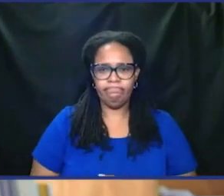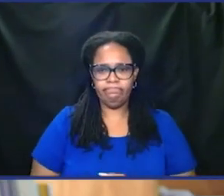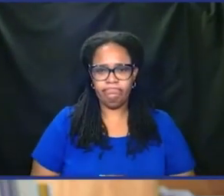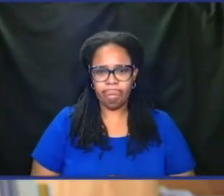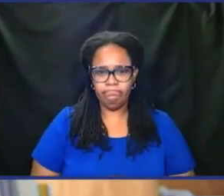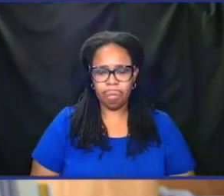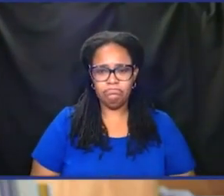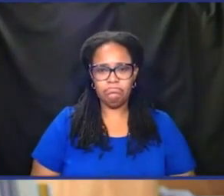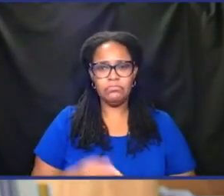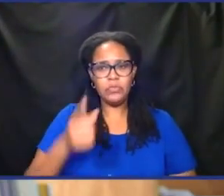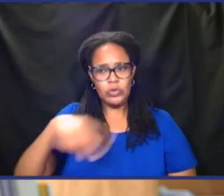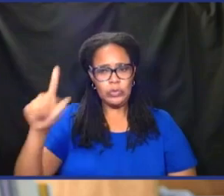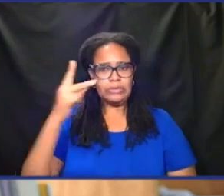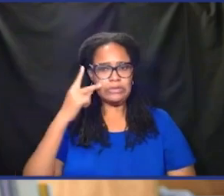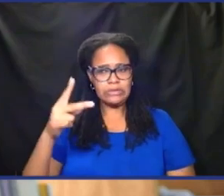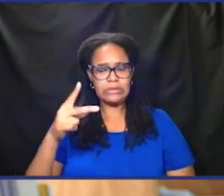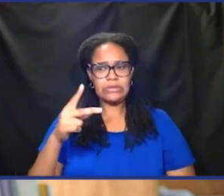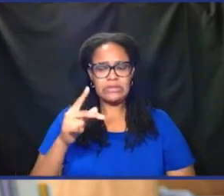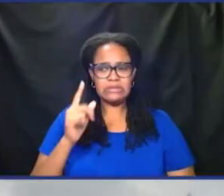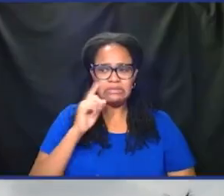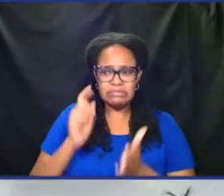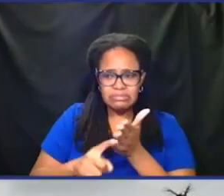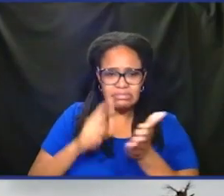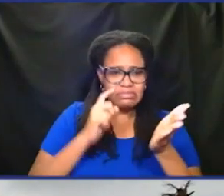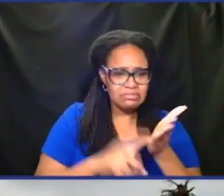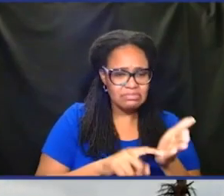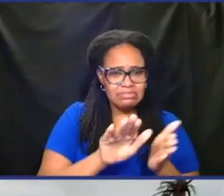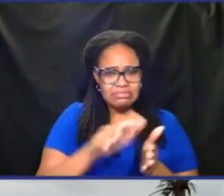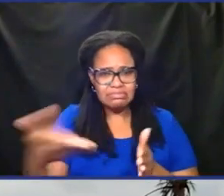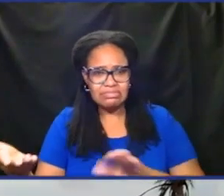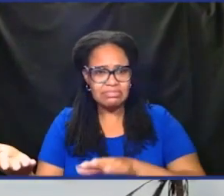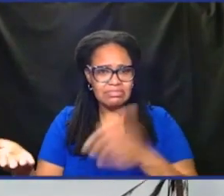You can see dead bodies lying.